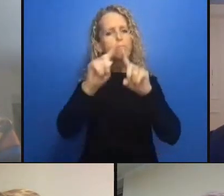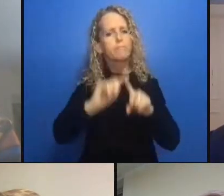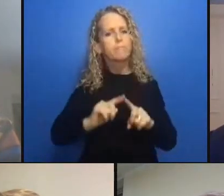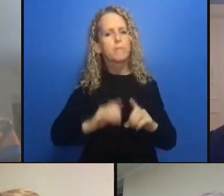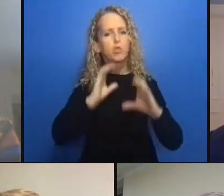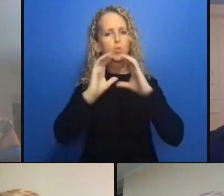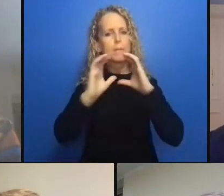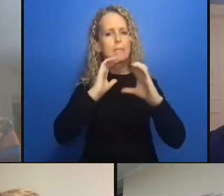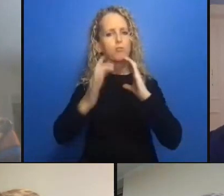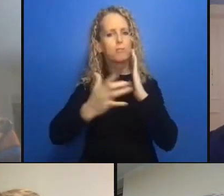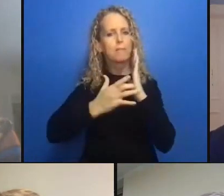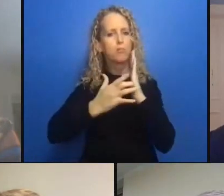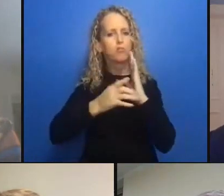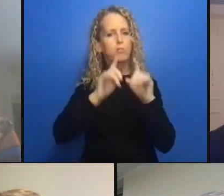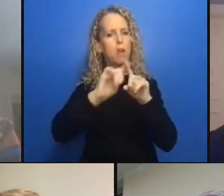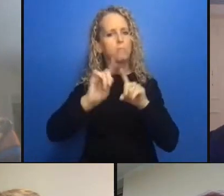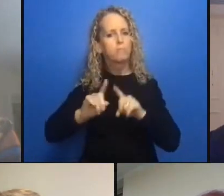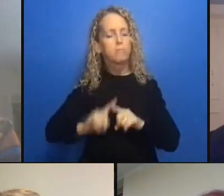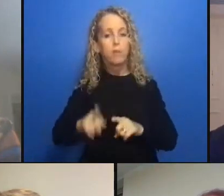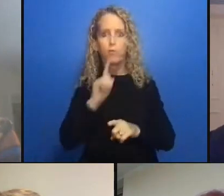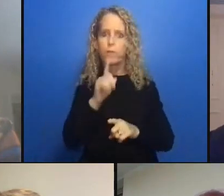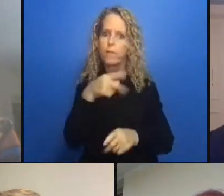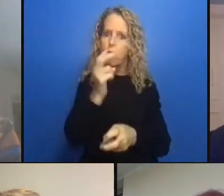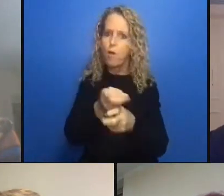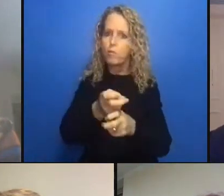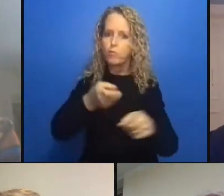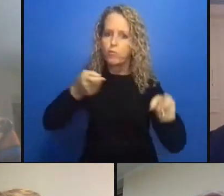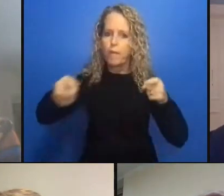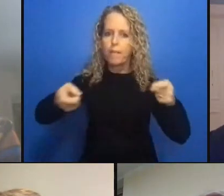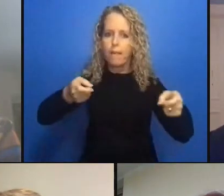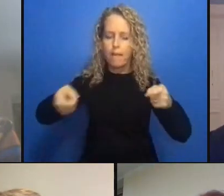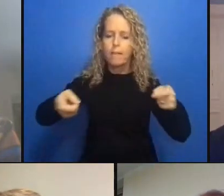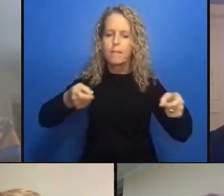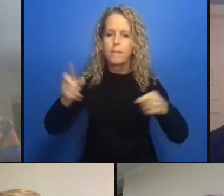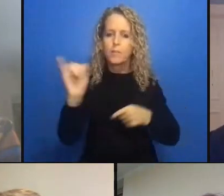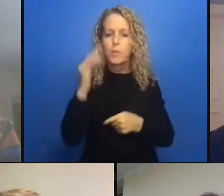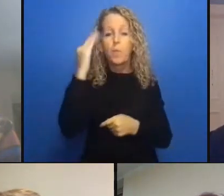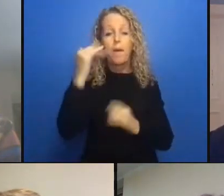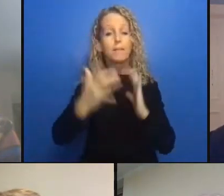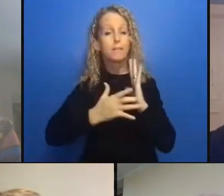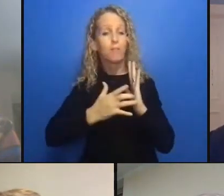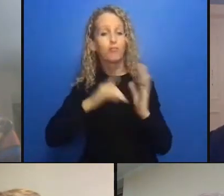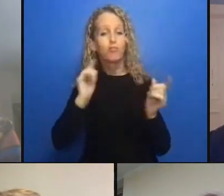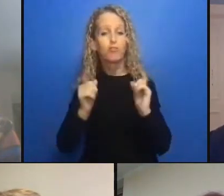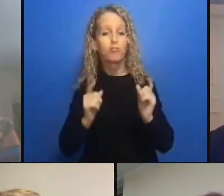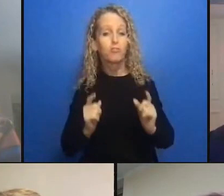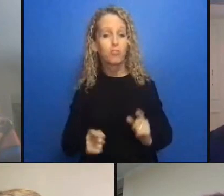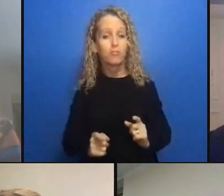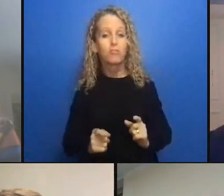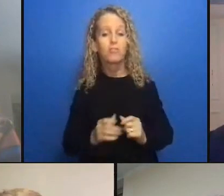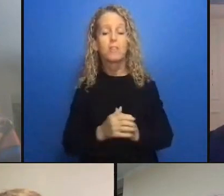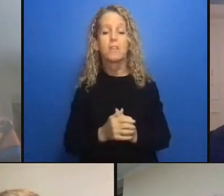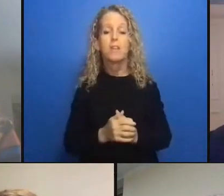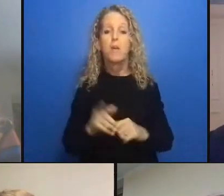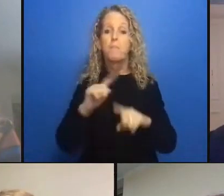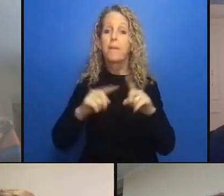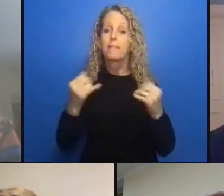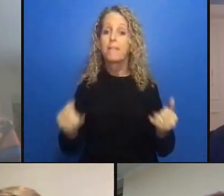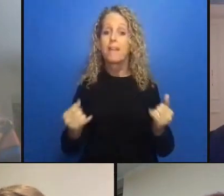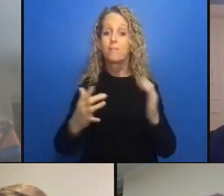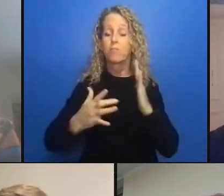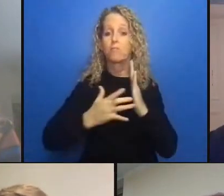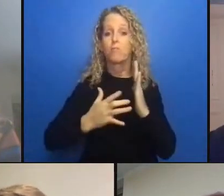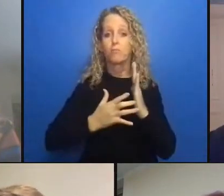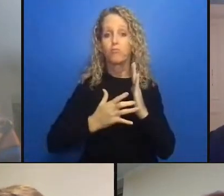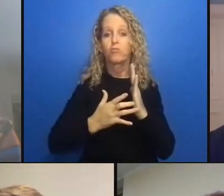And this is very difficult to regulate an industry where technology is changing, but that technology has now landed. Everyone does fiber to the